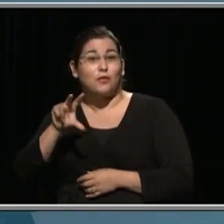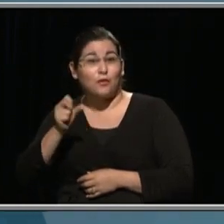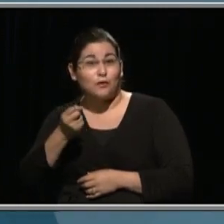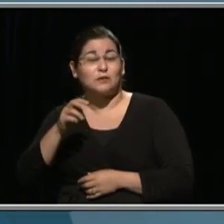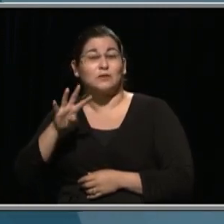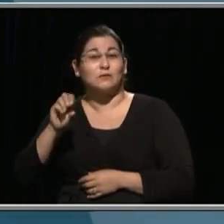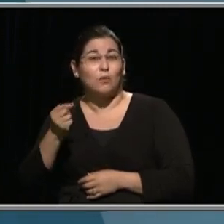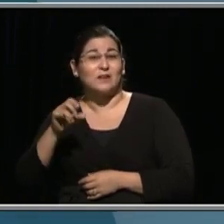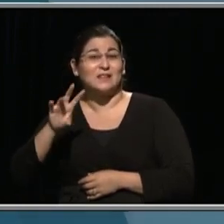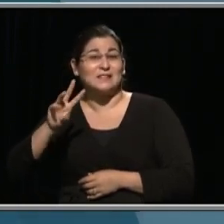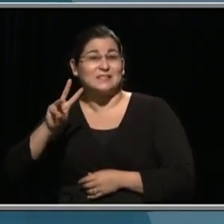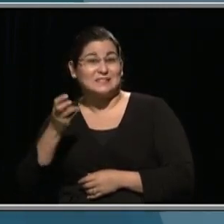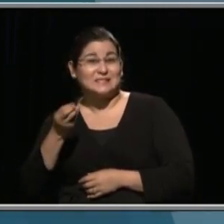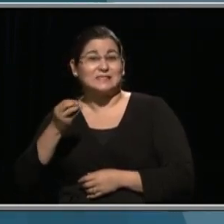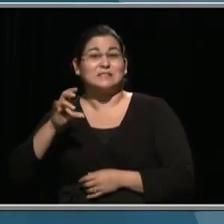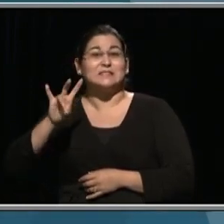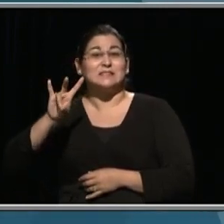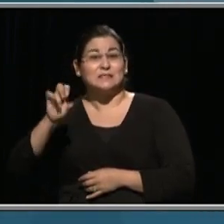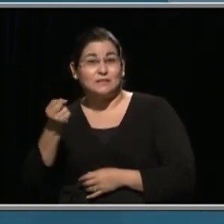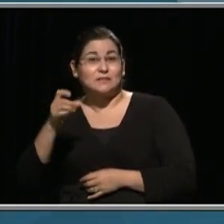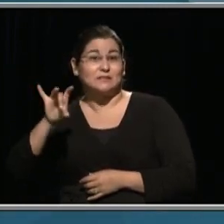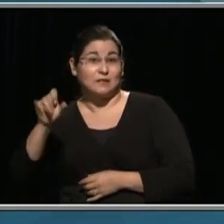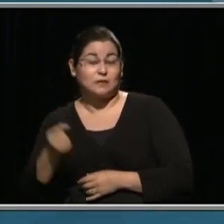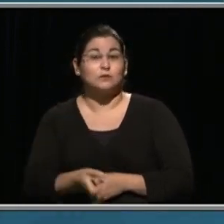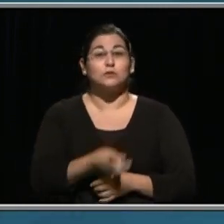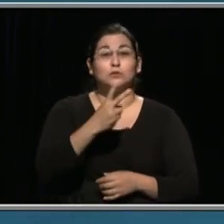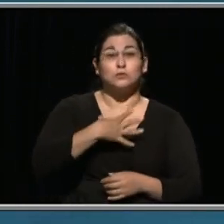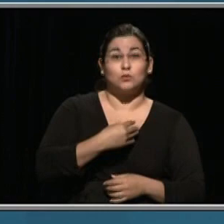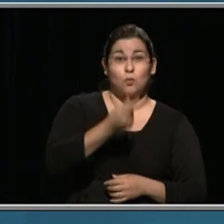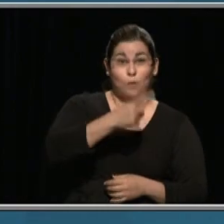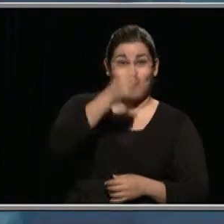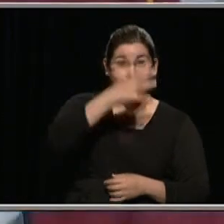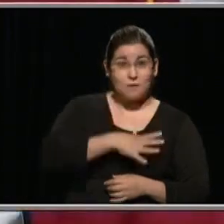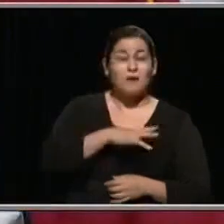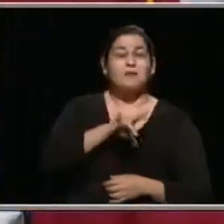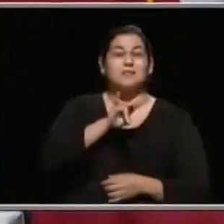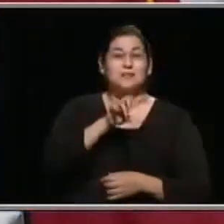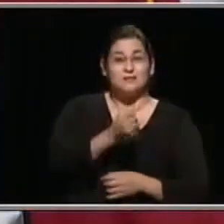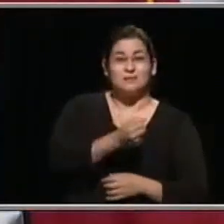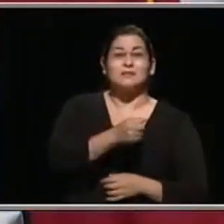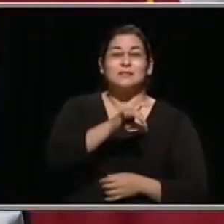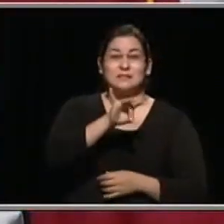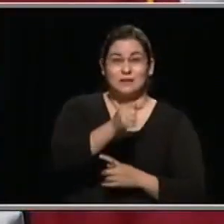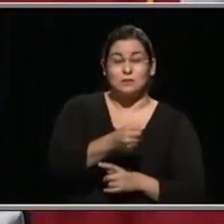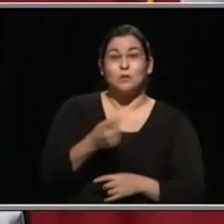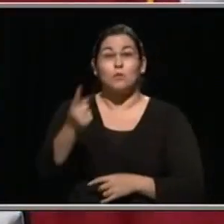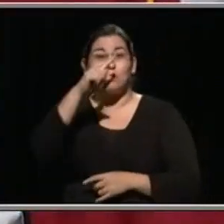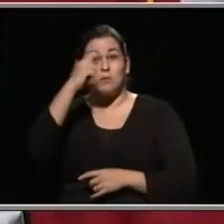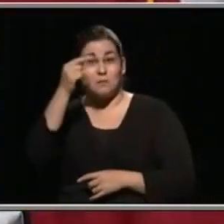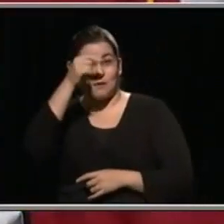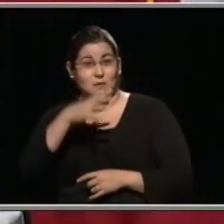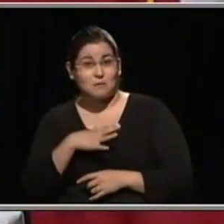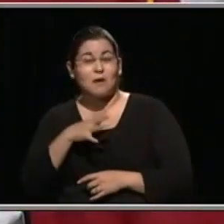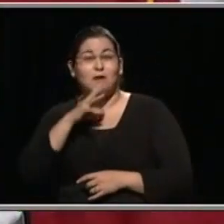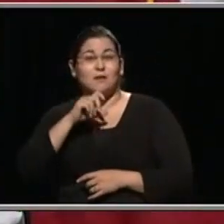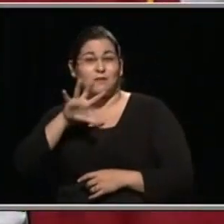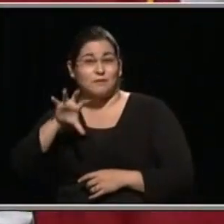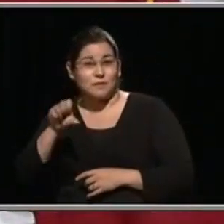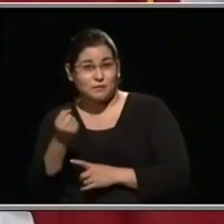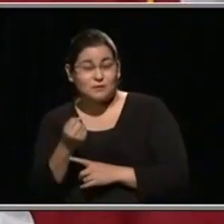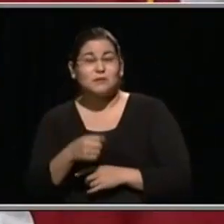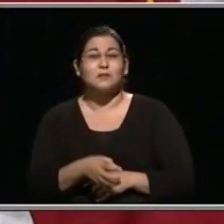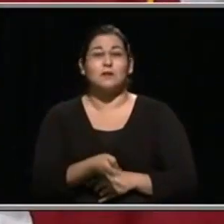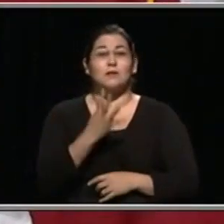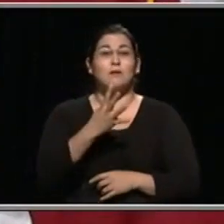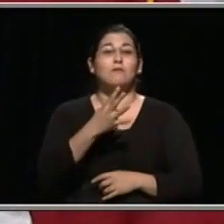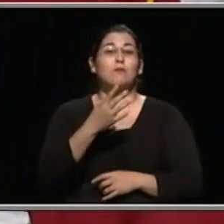60s, 70s, and 80s, 2 white males in their 70s and 80s, 1 black male in his 50s, and 4